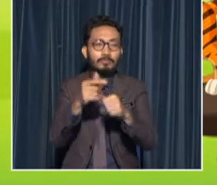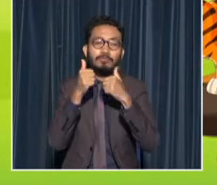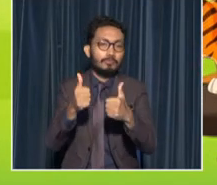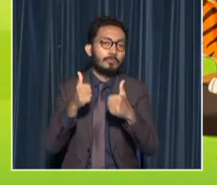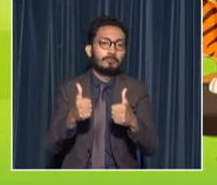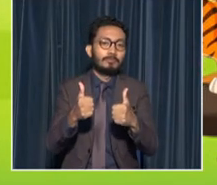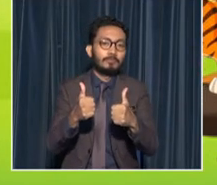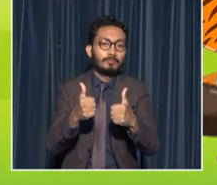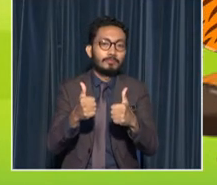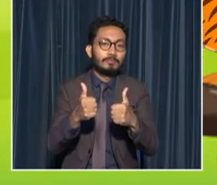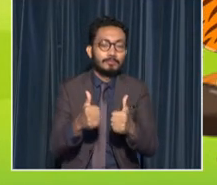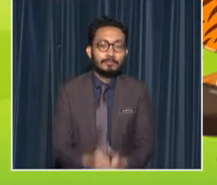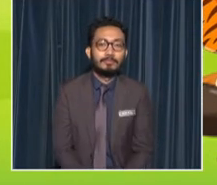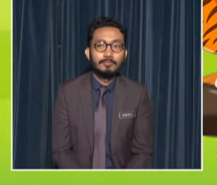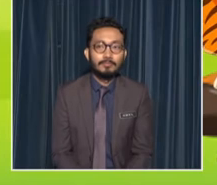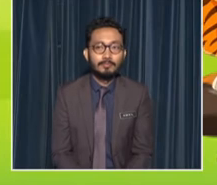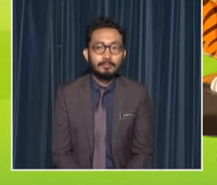Congratulations! Good job!